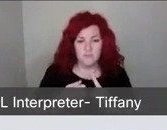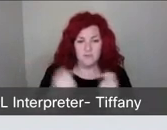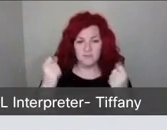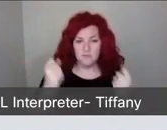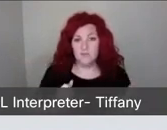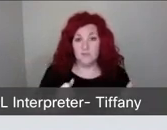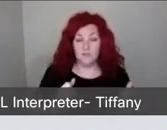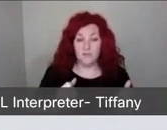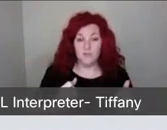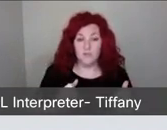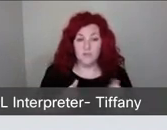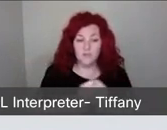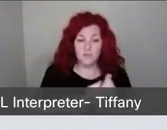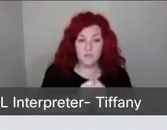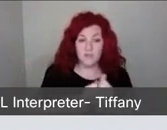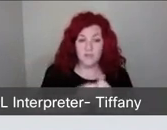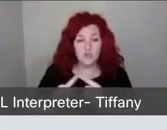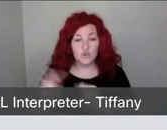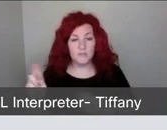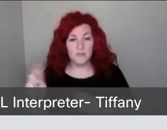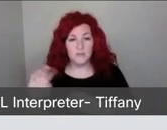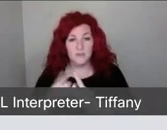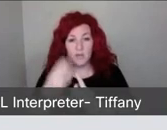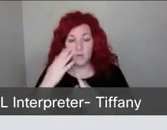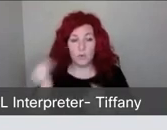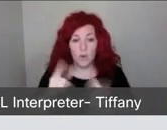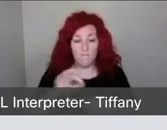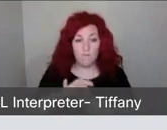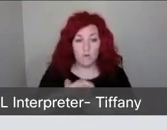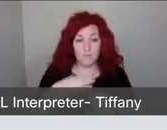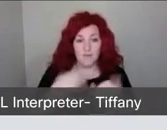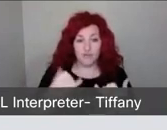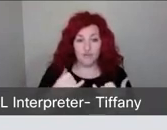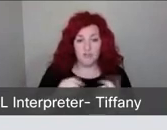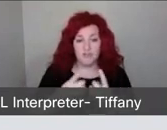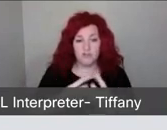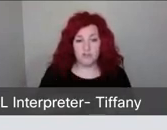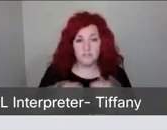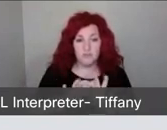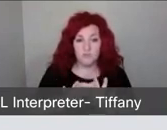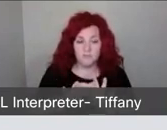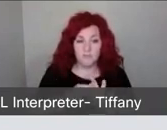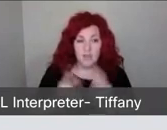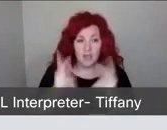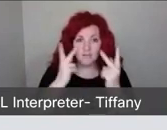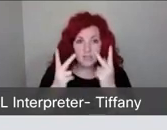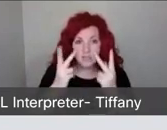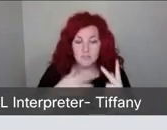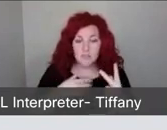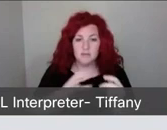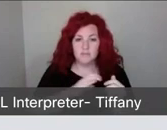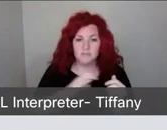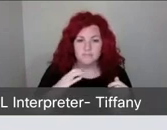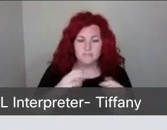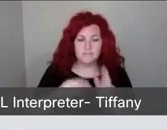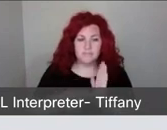a Republican district. I know that every vote in my current district counts, and I have seen my congressional representative